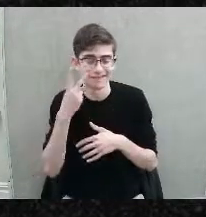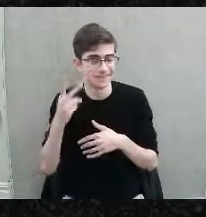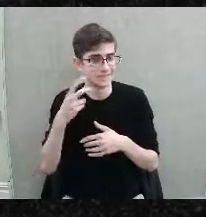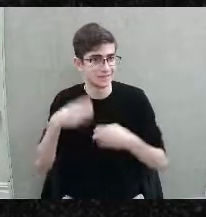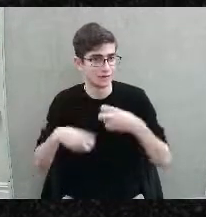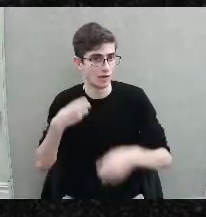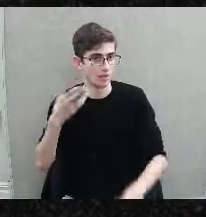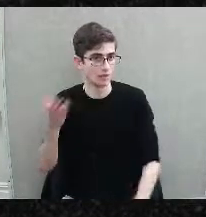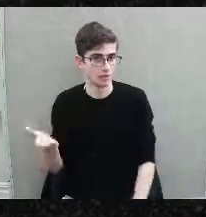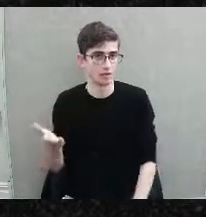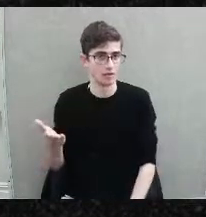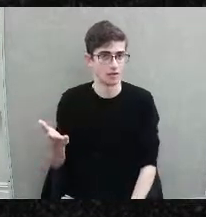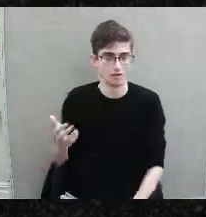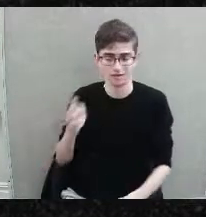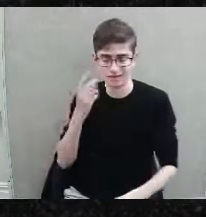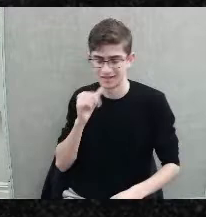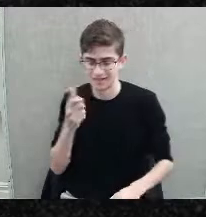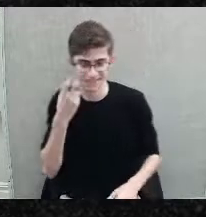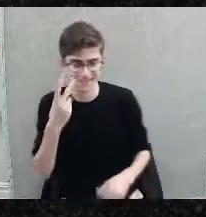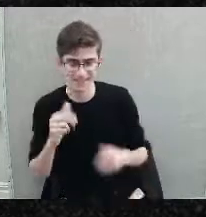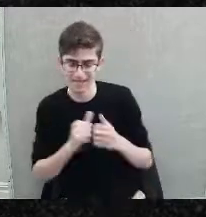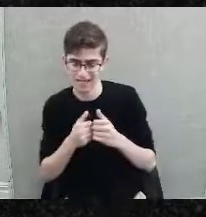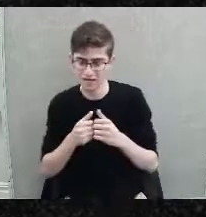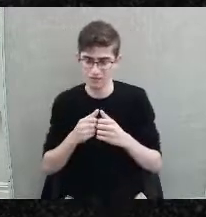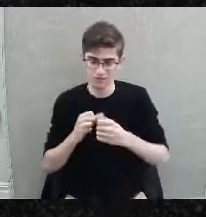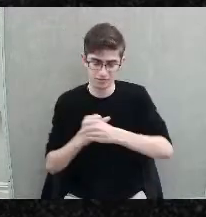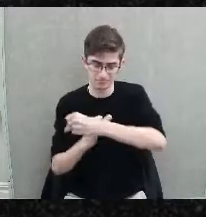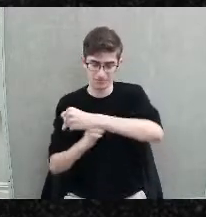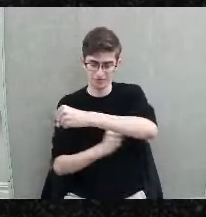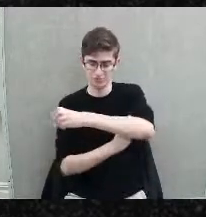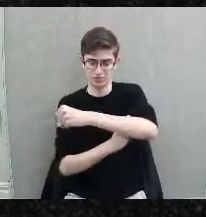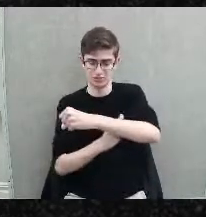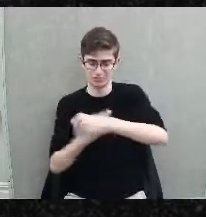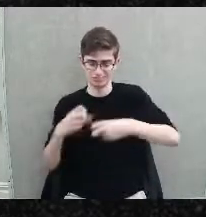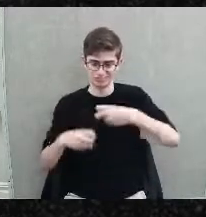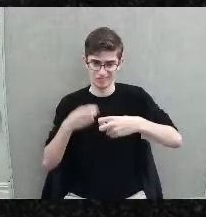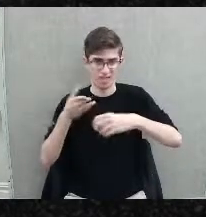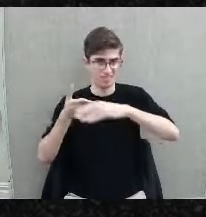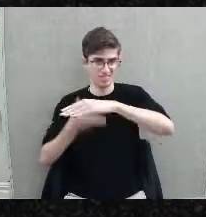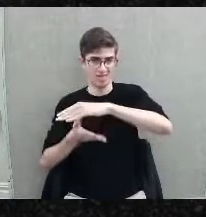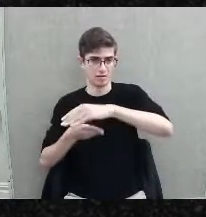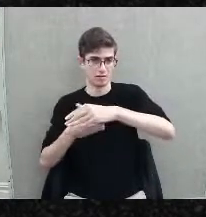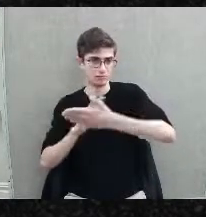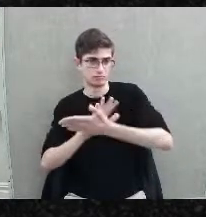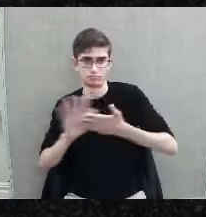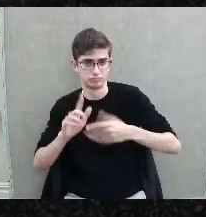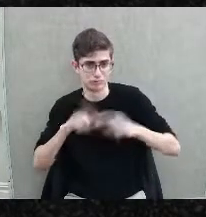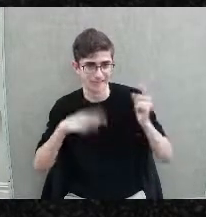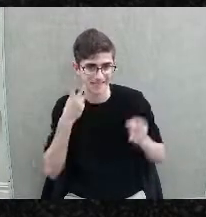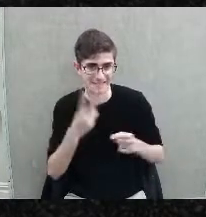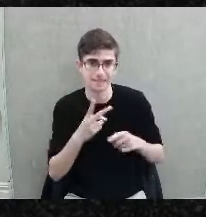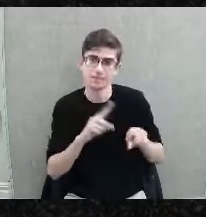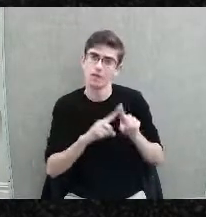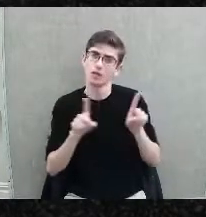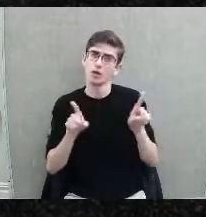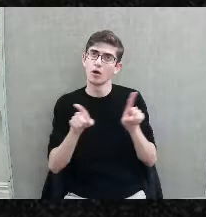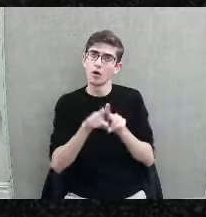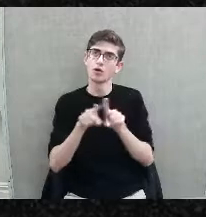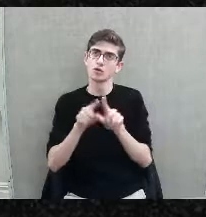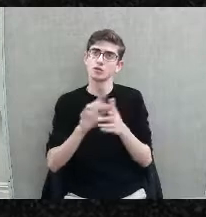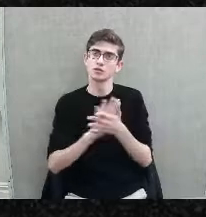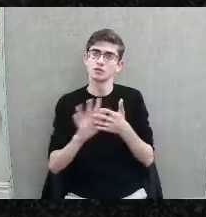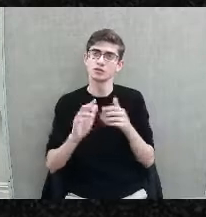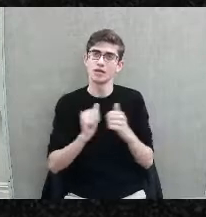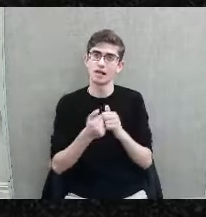created that precarity to begin with, but also then obscures the way that